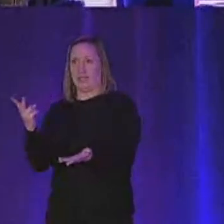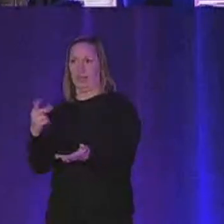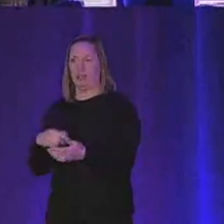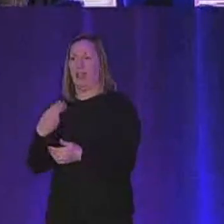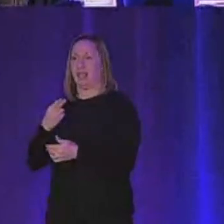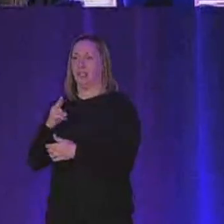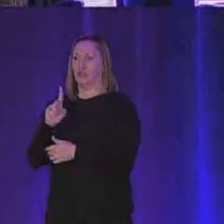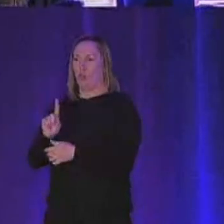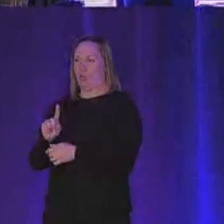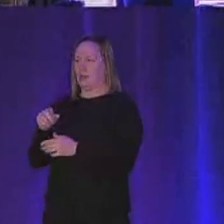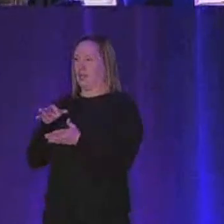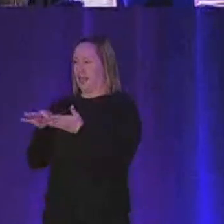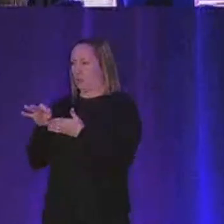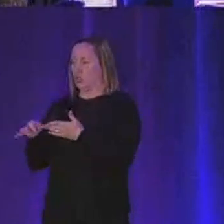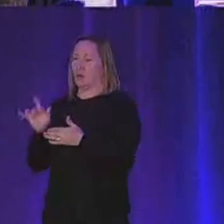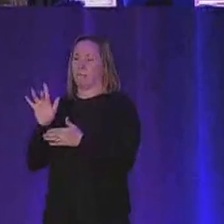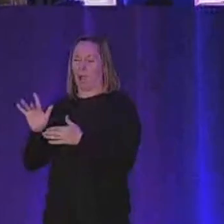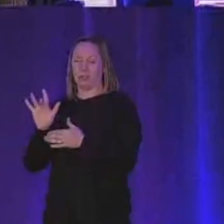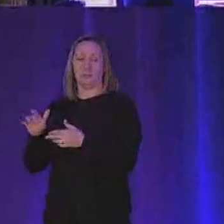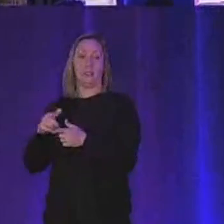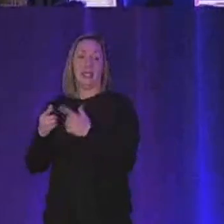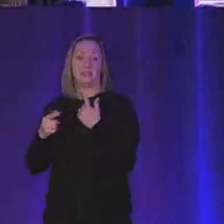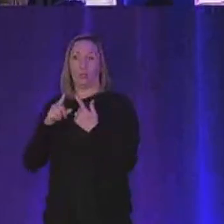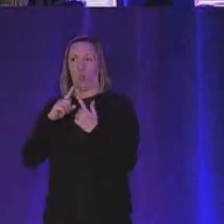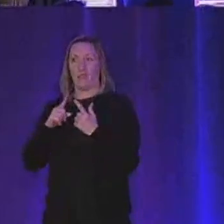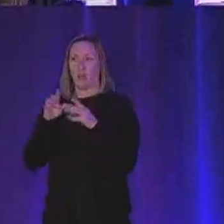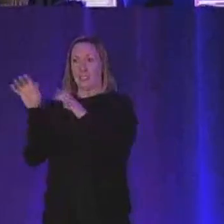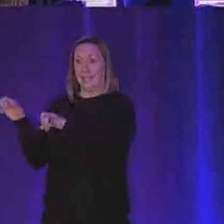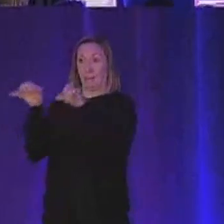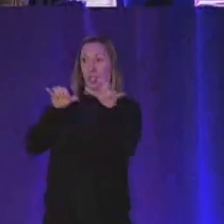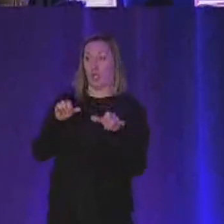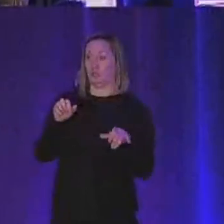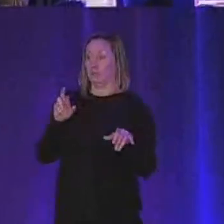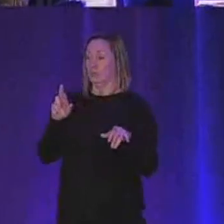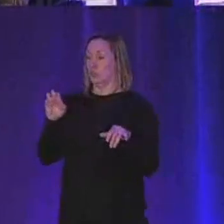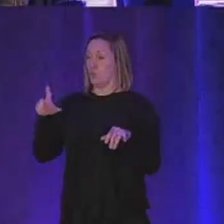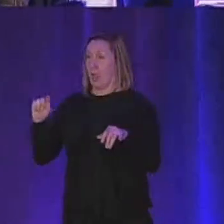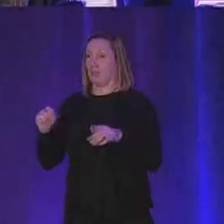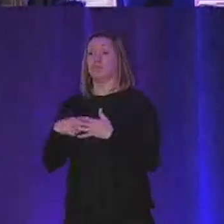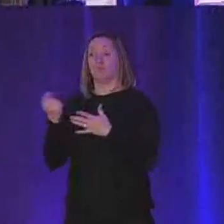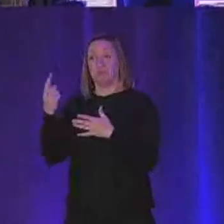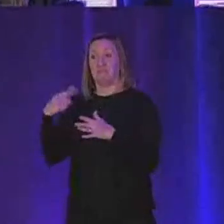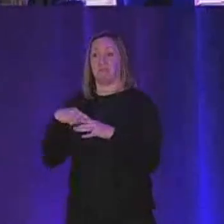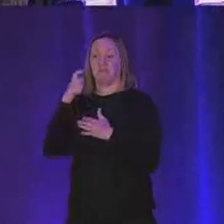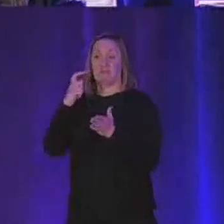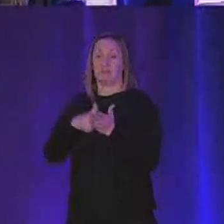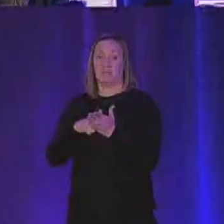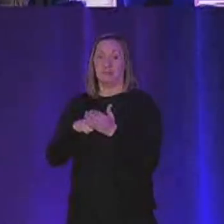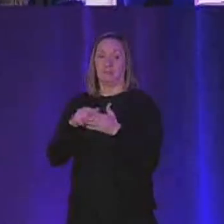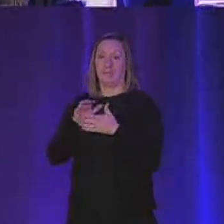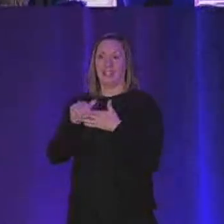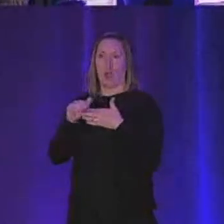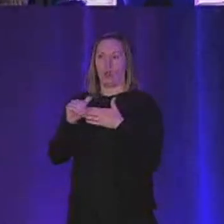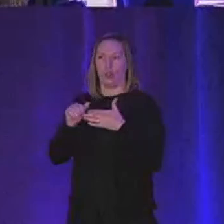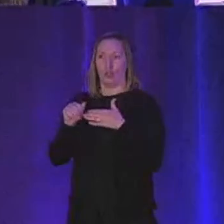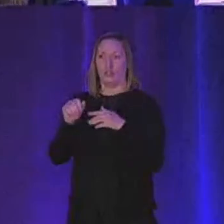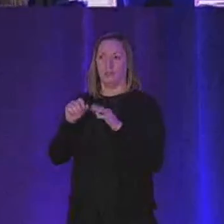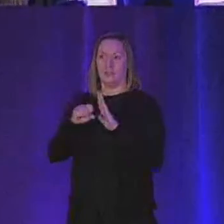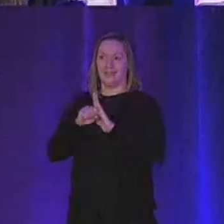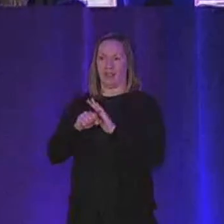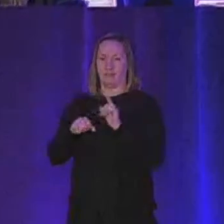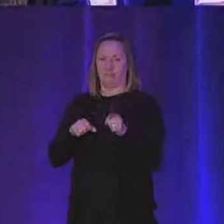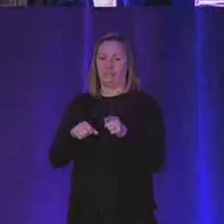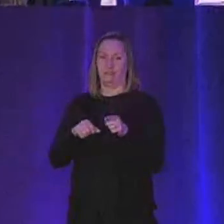counter, button increment. It's literally very similar to React. However, you'll notice this $sign thing. And that is